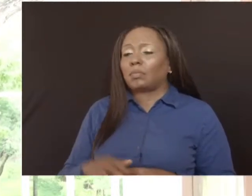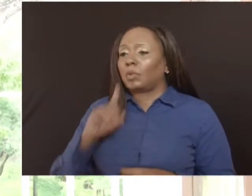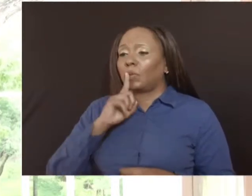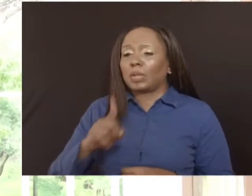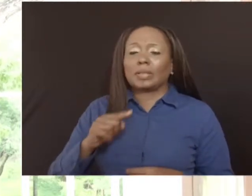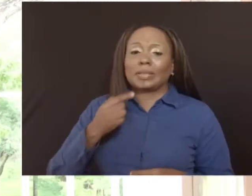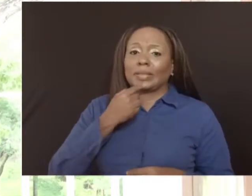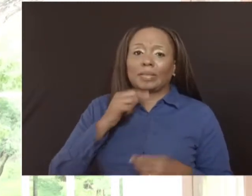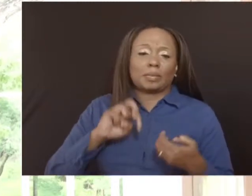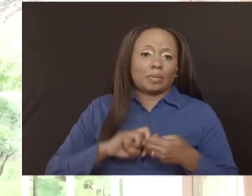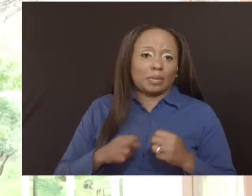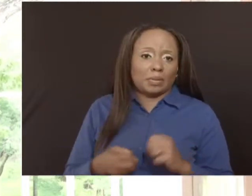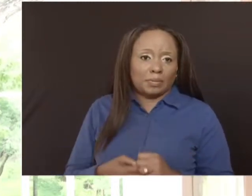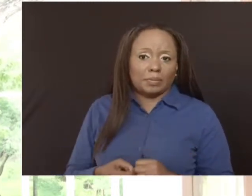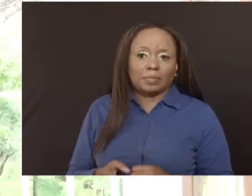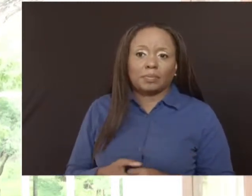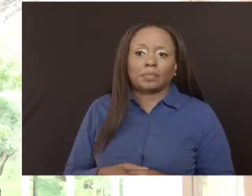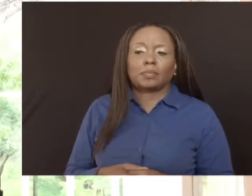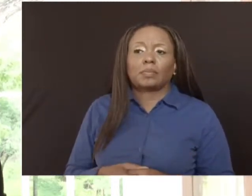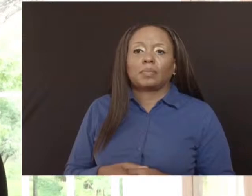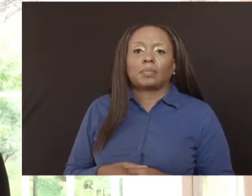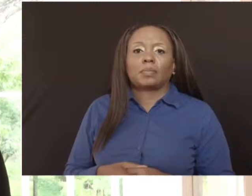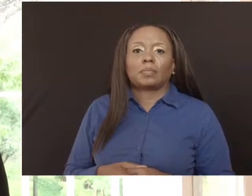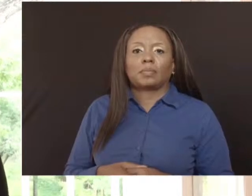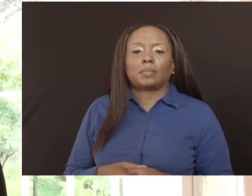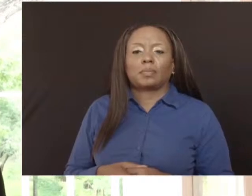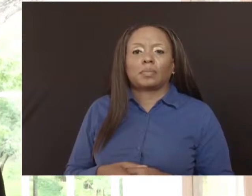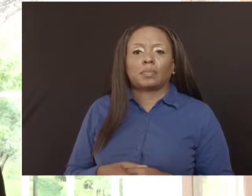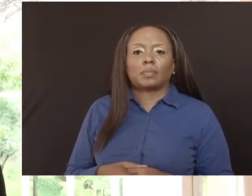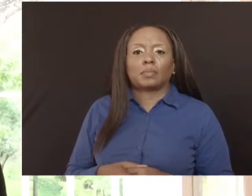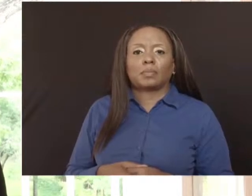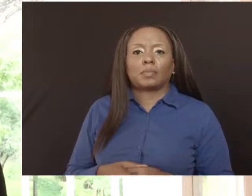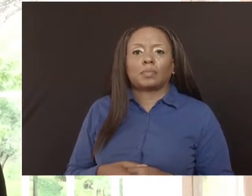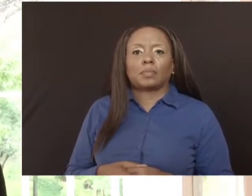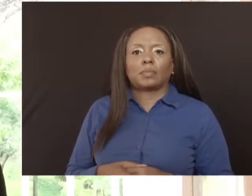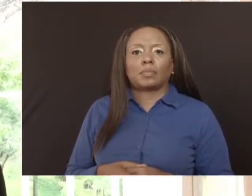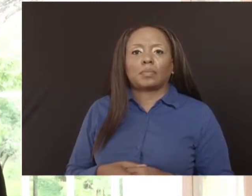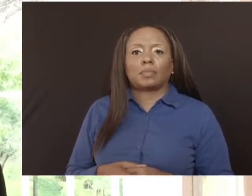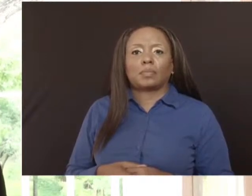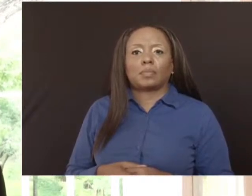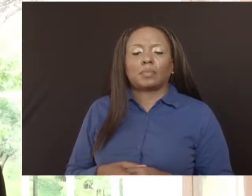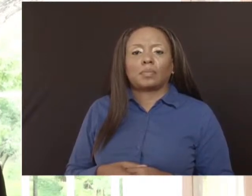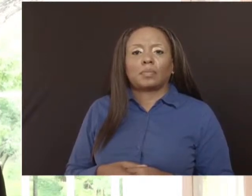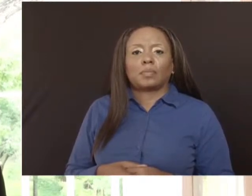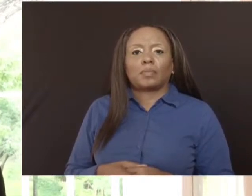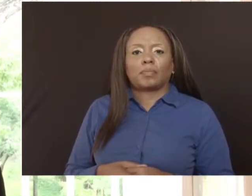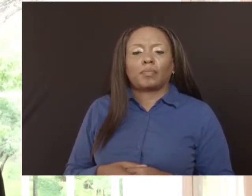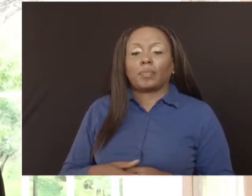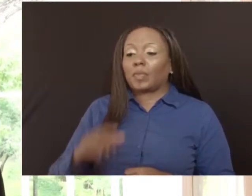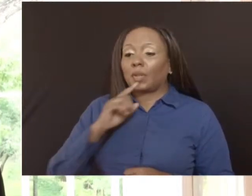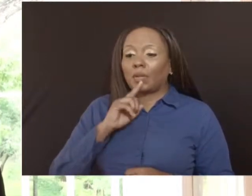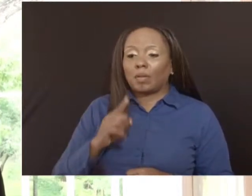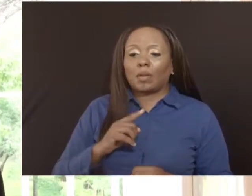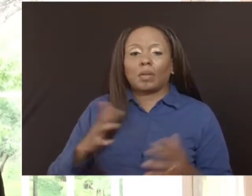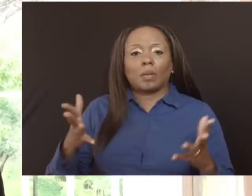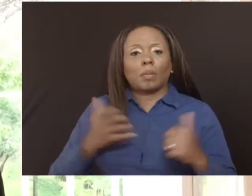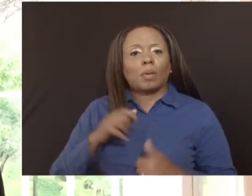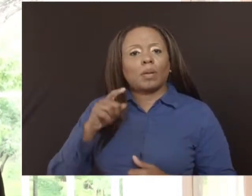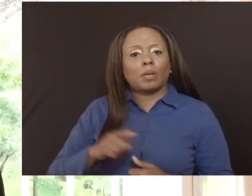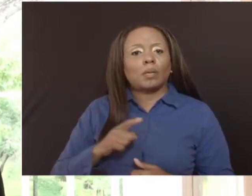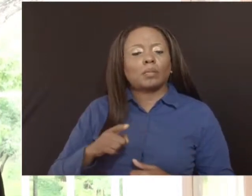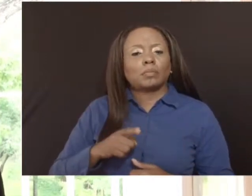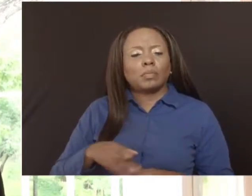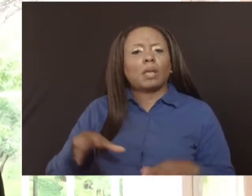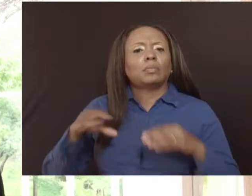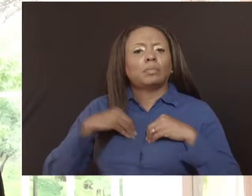in Barbados. And therefore, we really want to implore Barbadians to take this matter far more